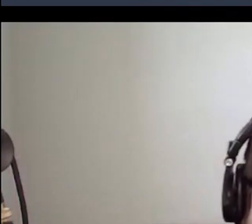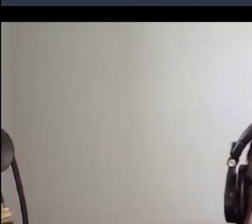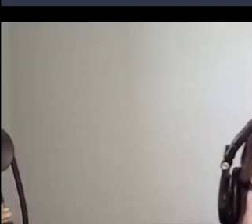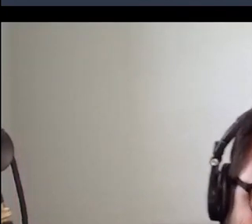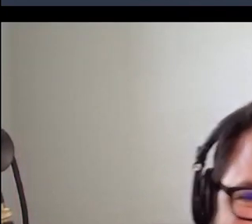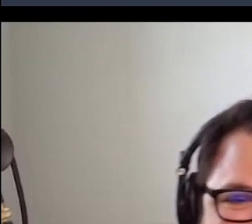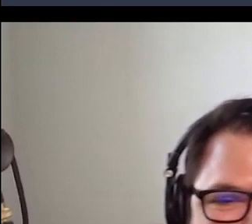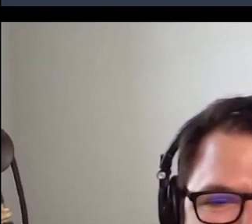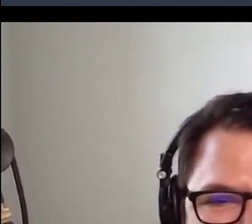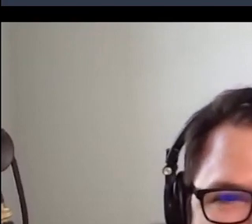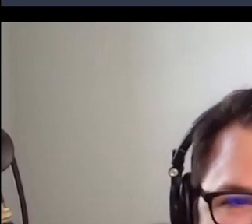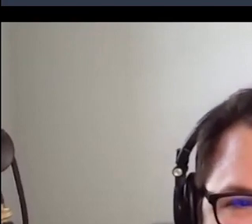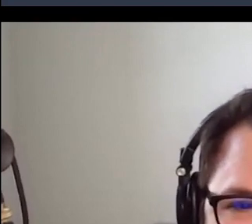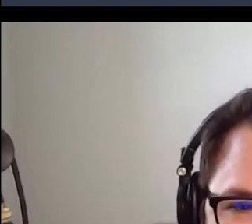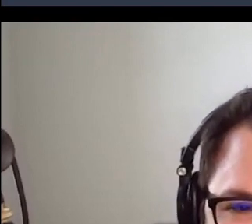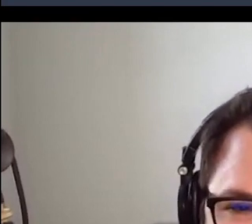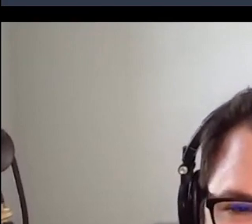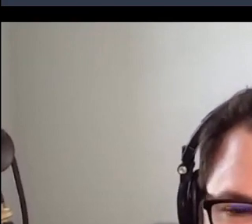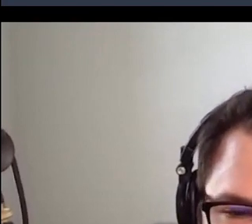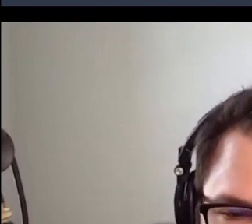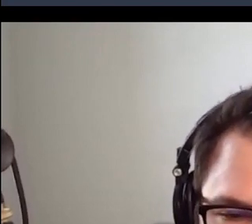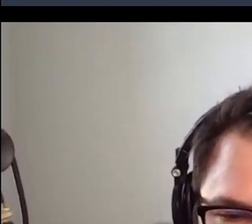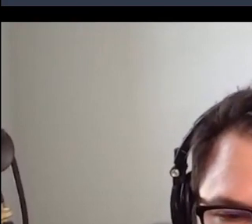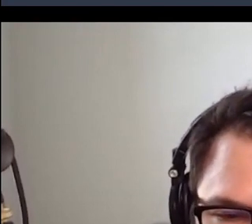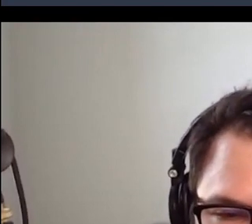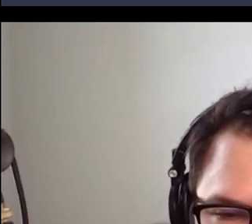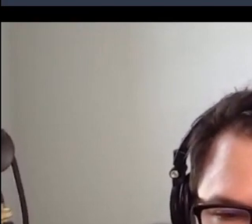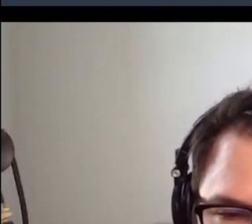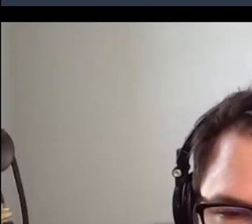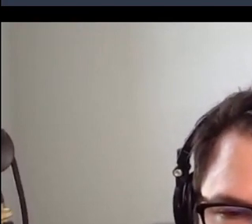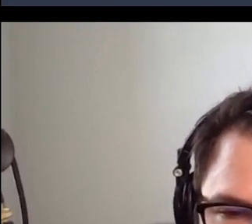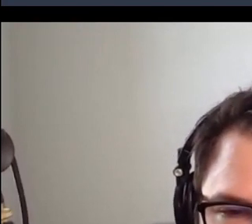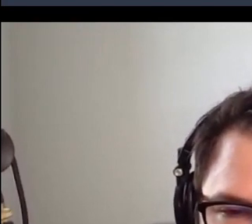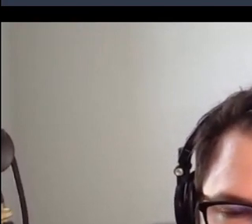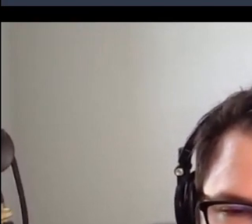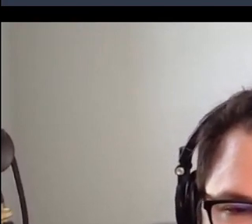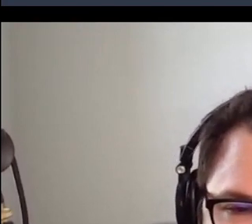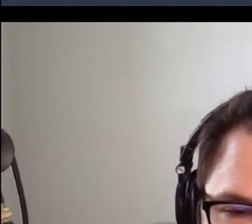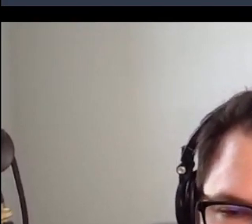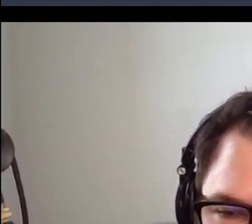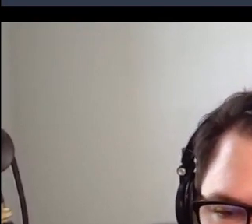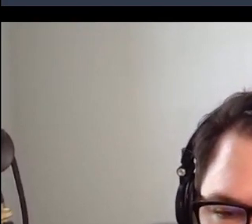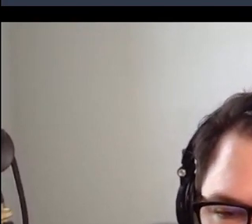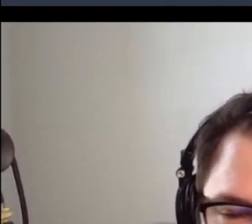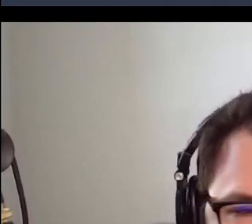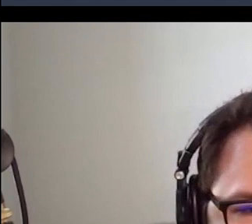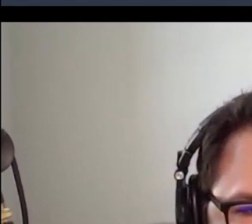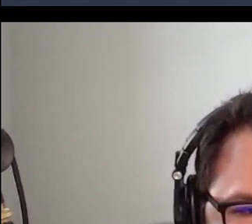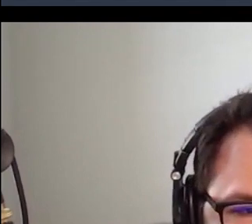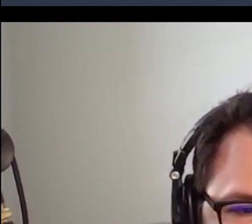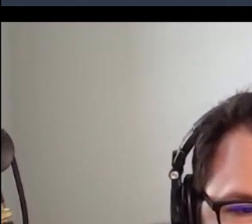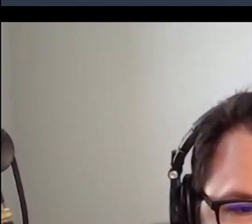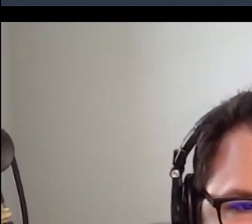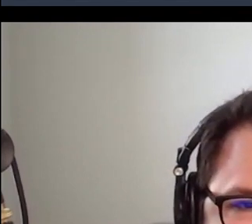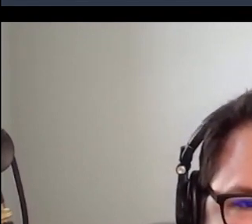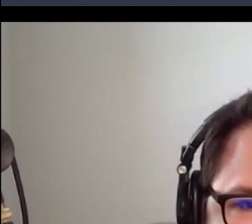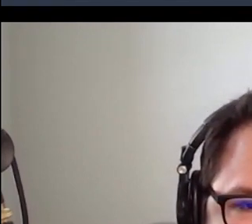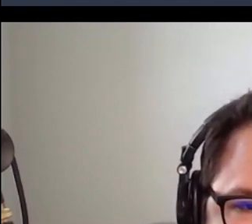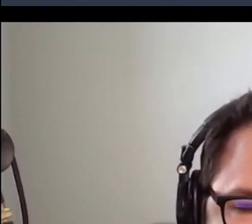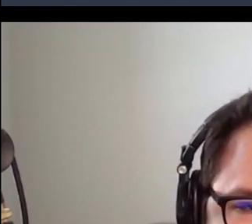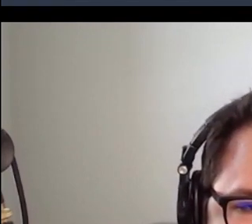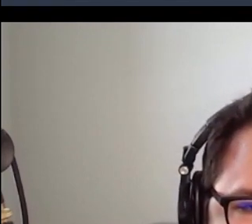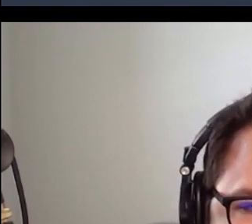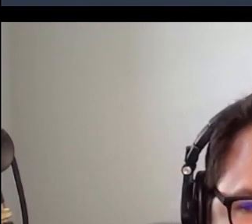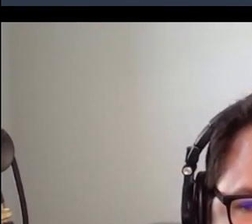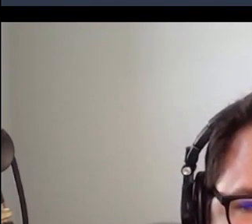$10. Go do the survey, everyone. Let us know what you think about Sensatia. Let us know what you think about AWS Skill Builder subscriptions, and also let us